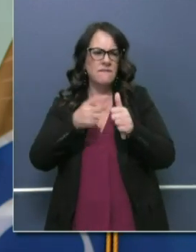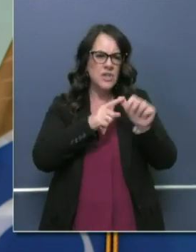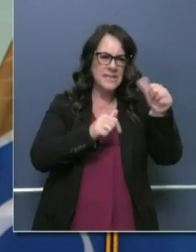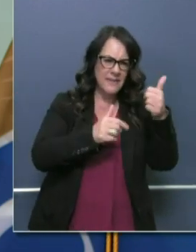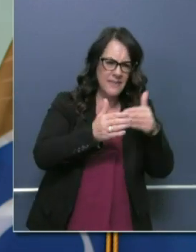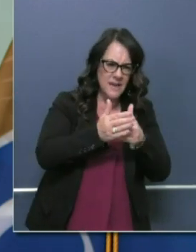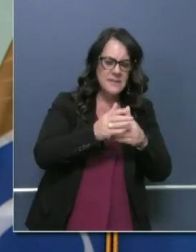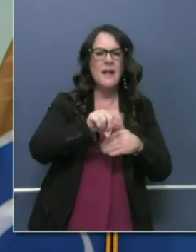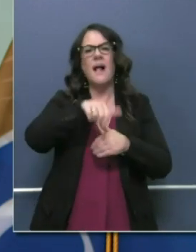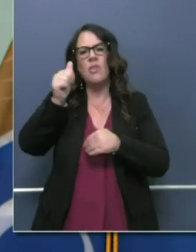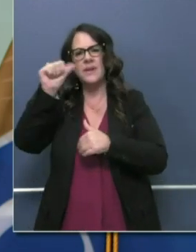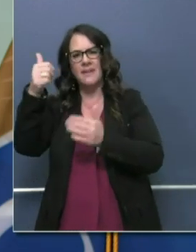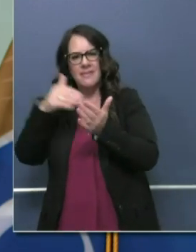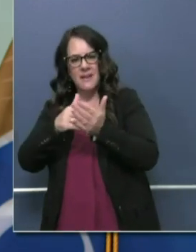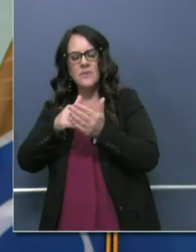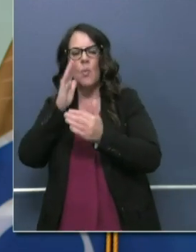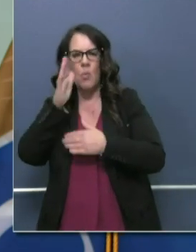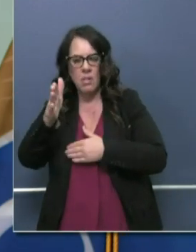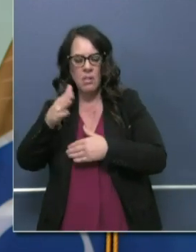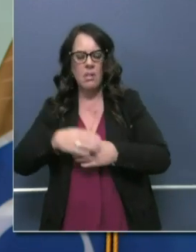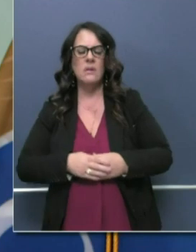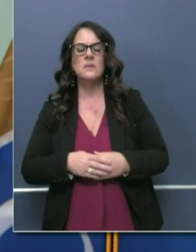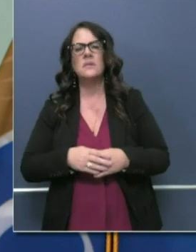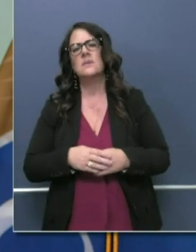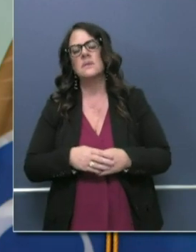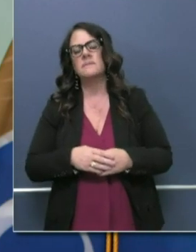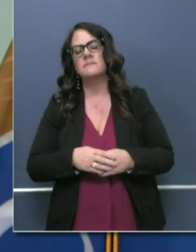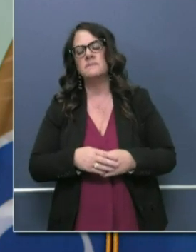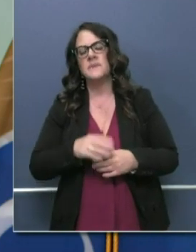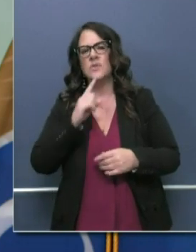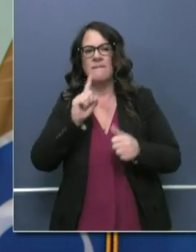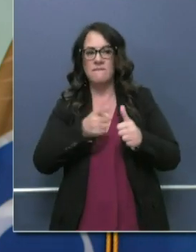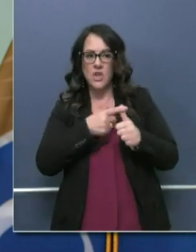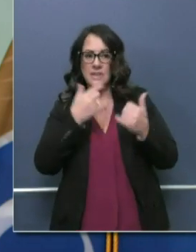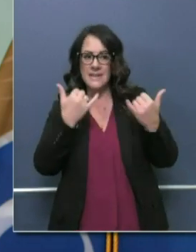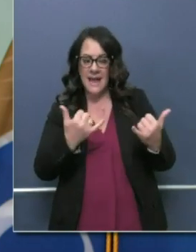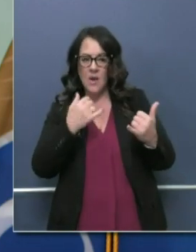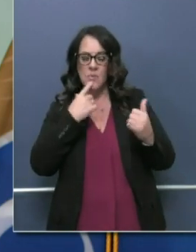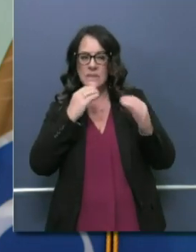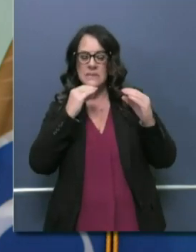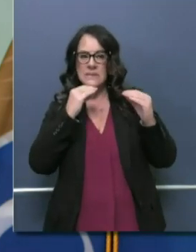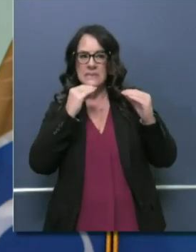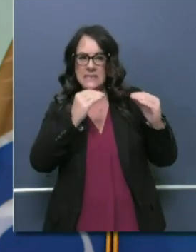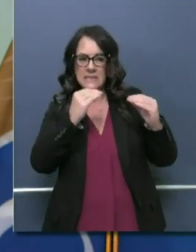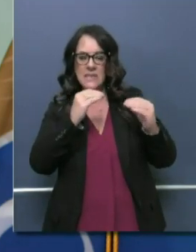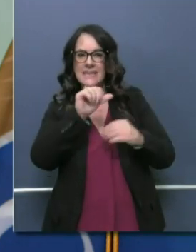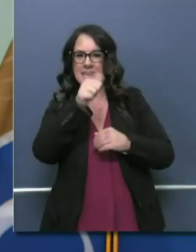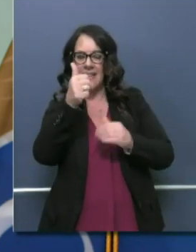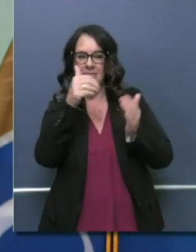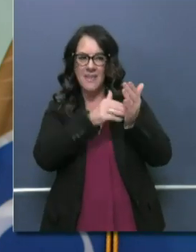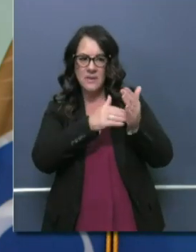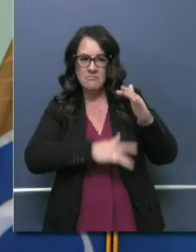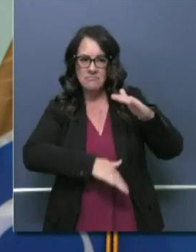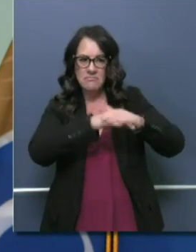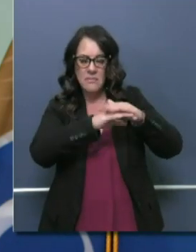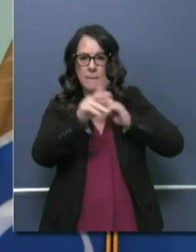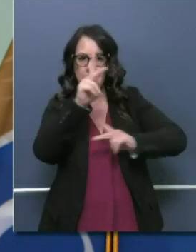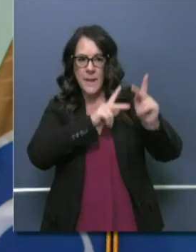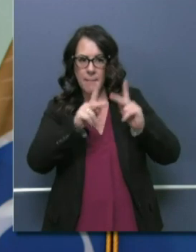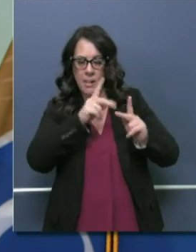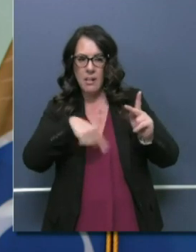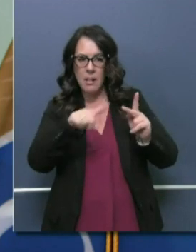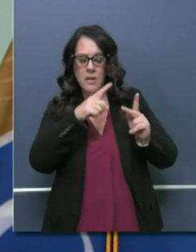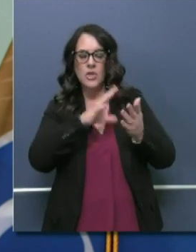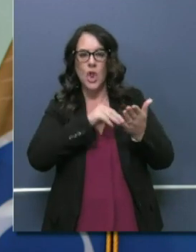into this workforce. First phase, 10,000. Second phase, an additional 10,000. Building off the existing base